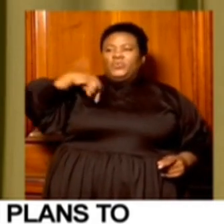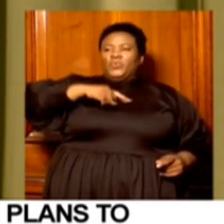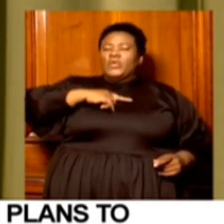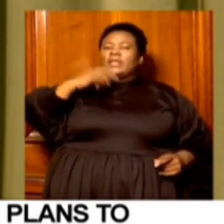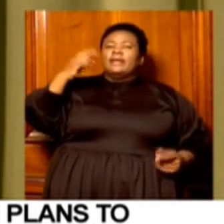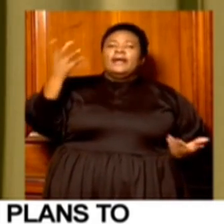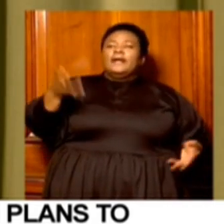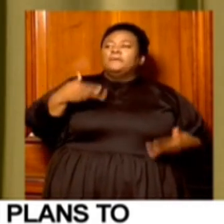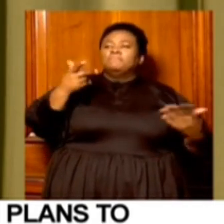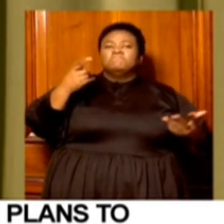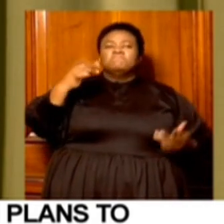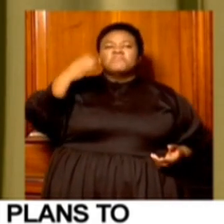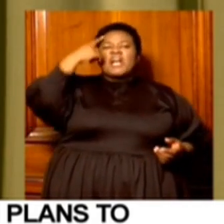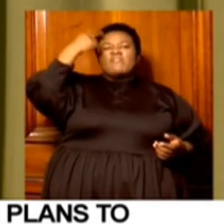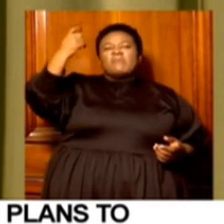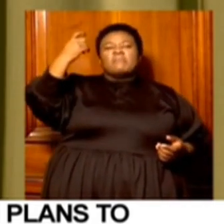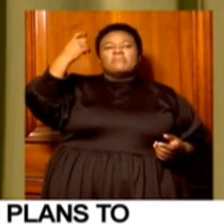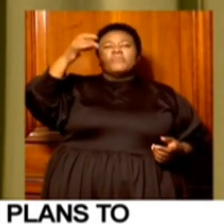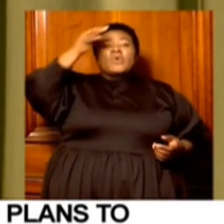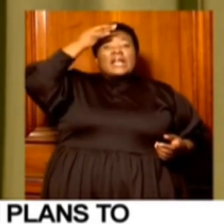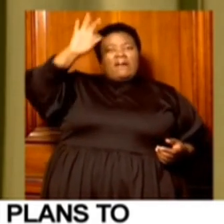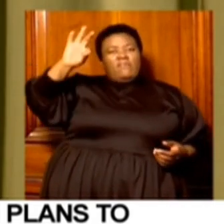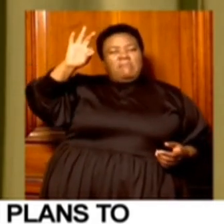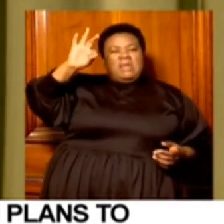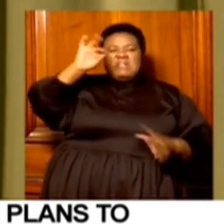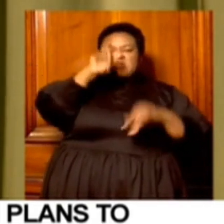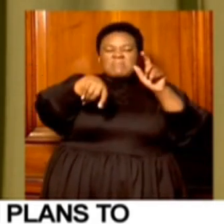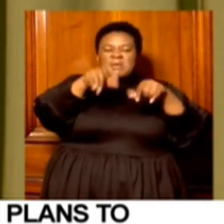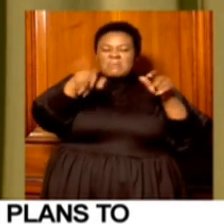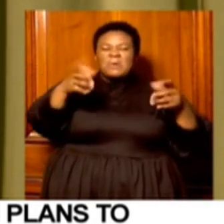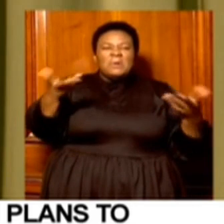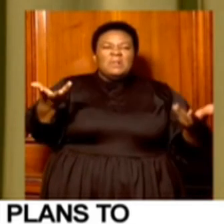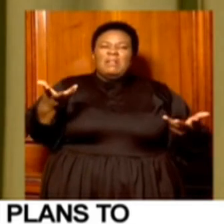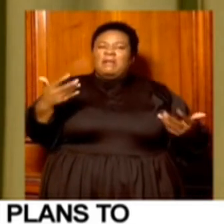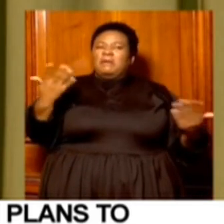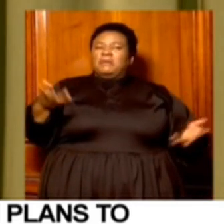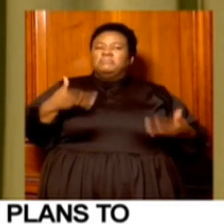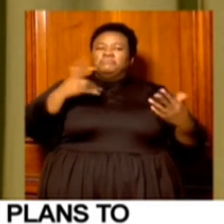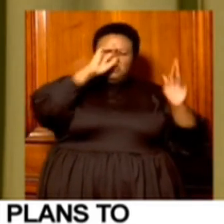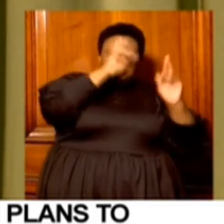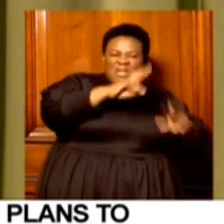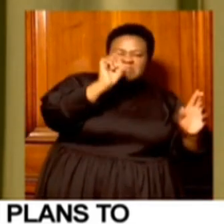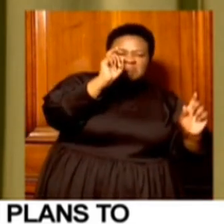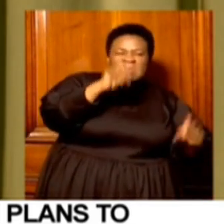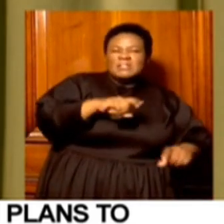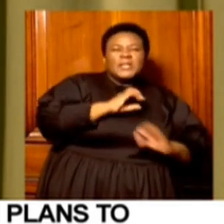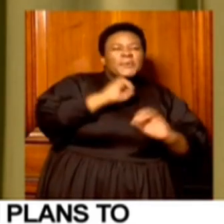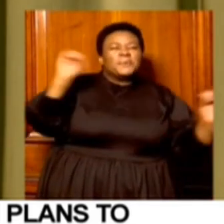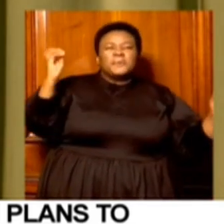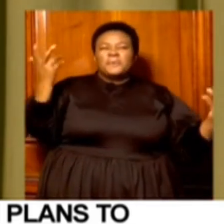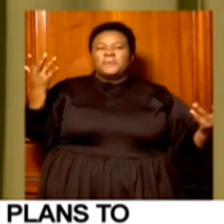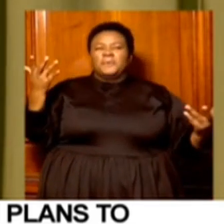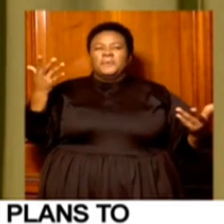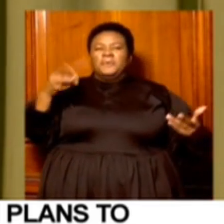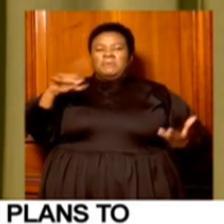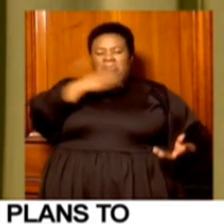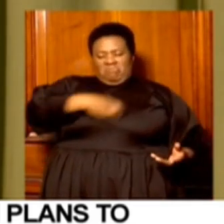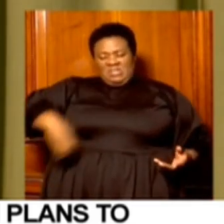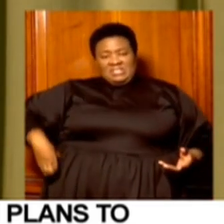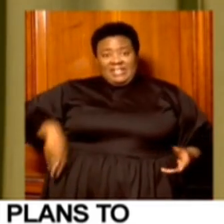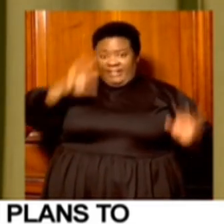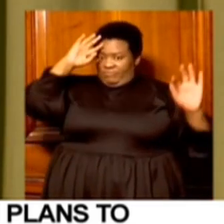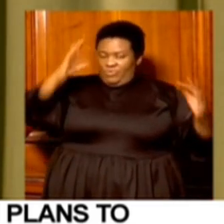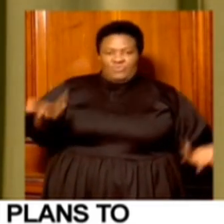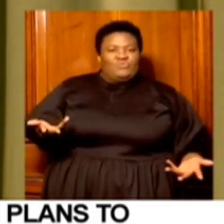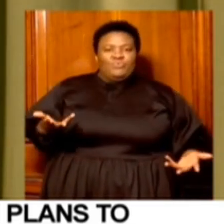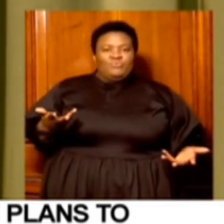not be respected. We are a president who doesn't know what he's doing. And they say it open, without